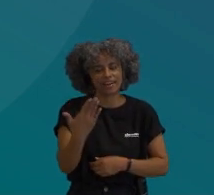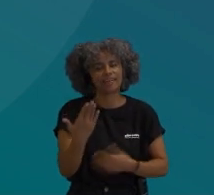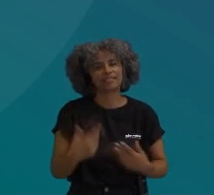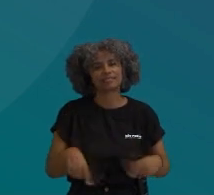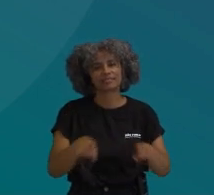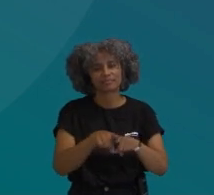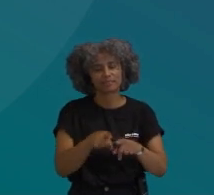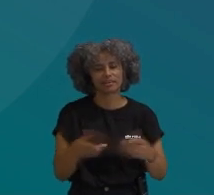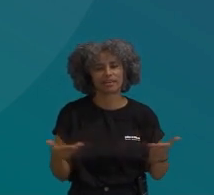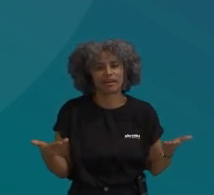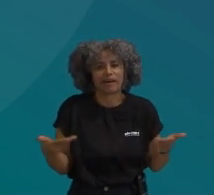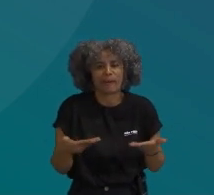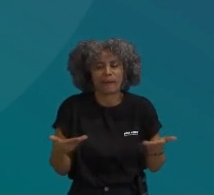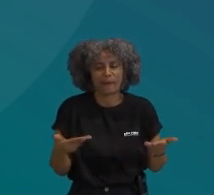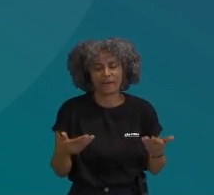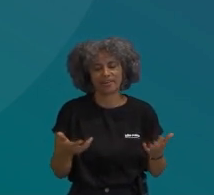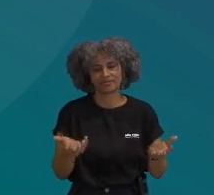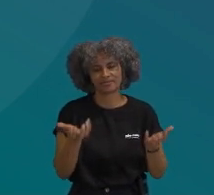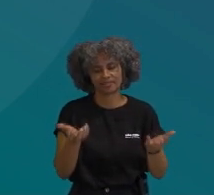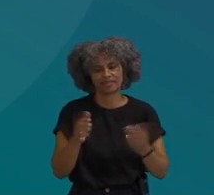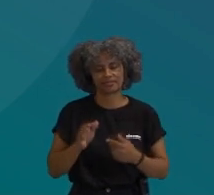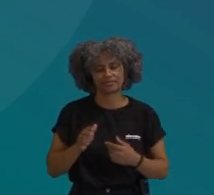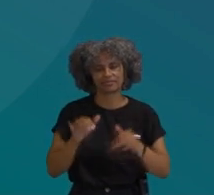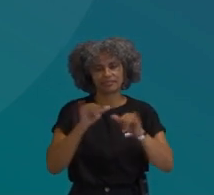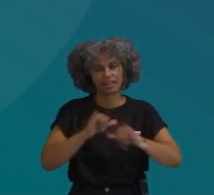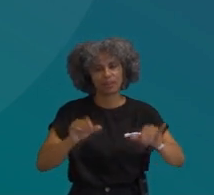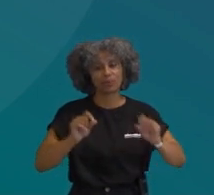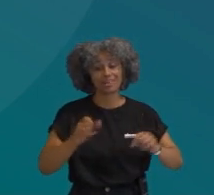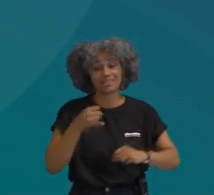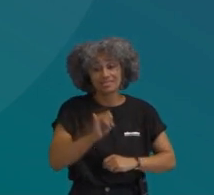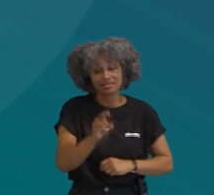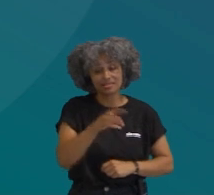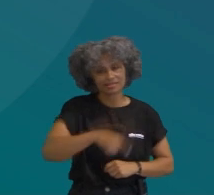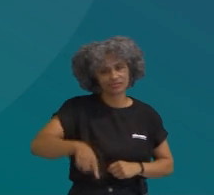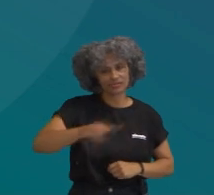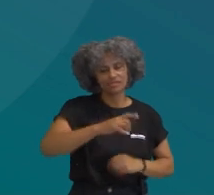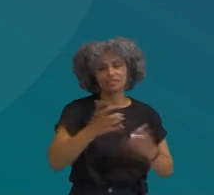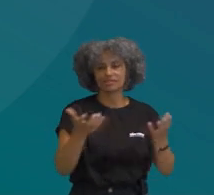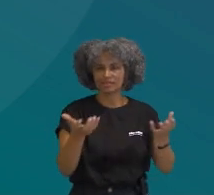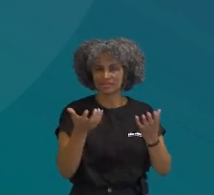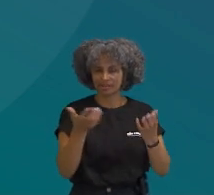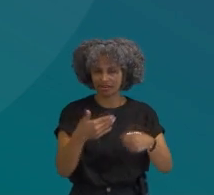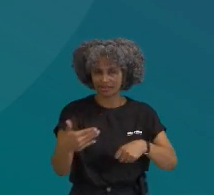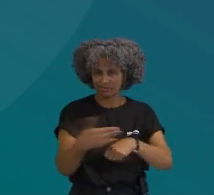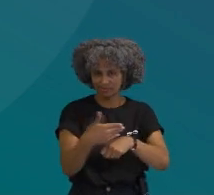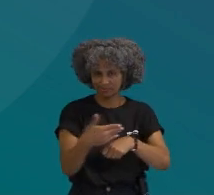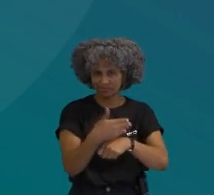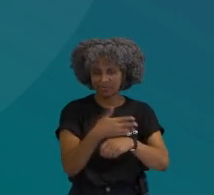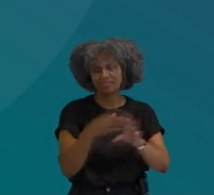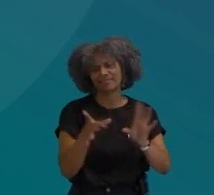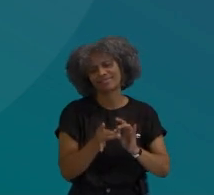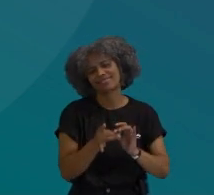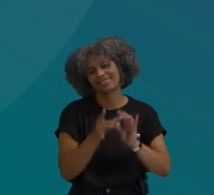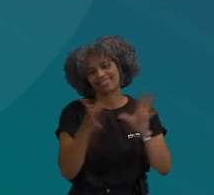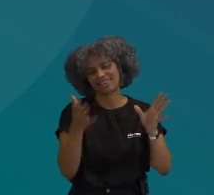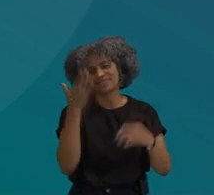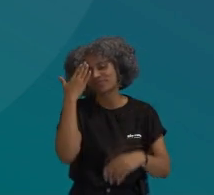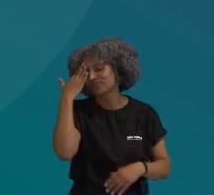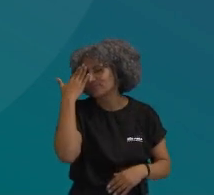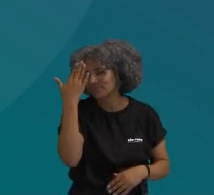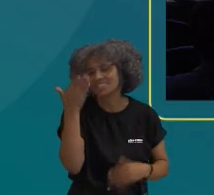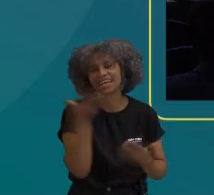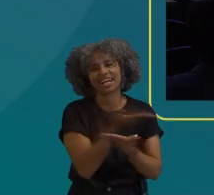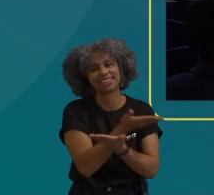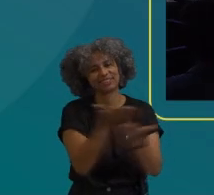Annalise, anybody else who wants to be part of this family picture, now is your moment to come up to stage. Thank you very much to all the speakers.